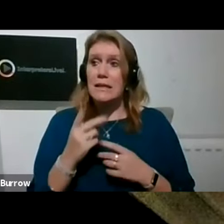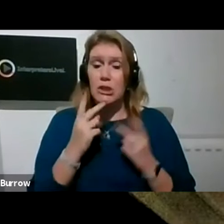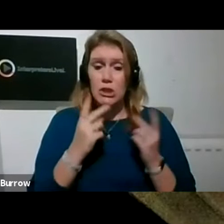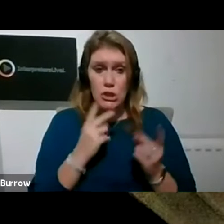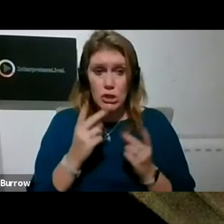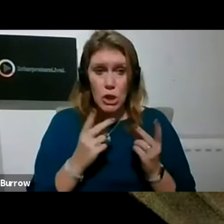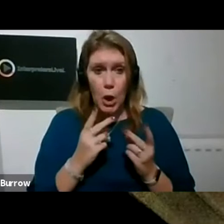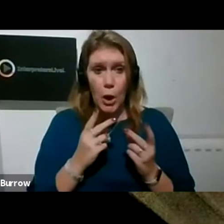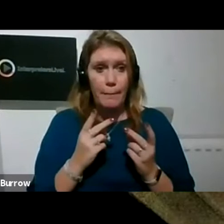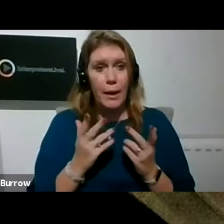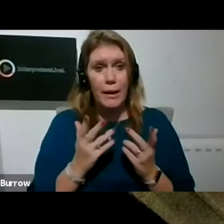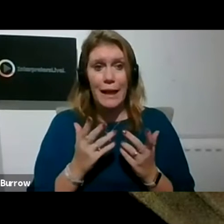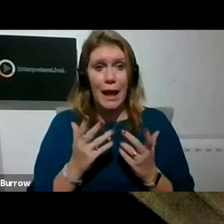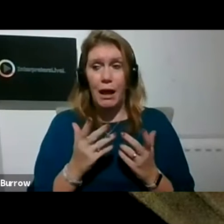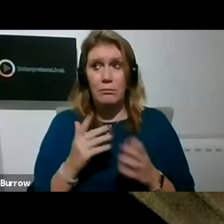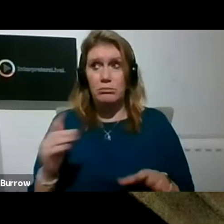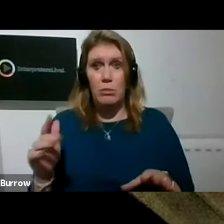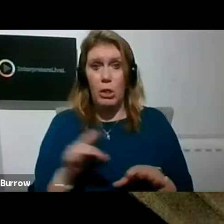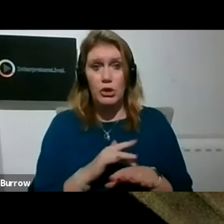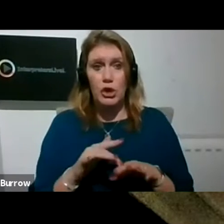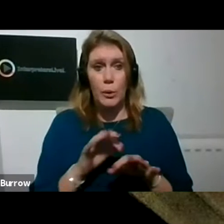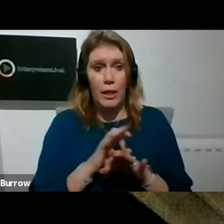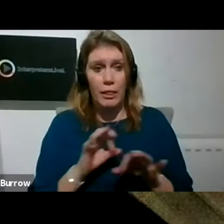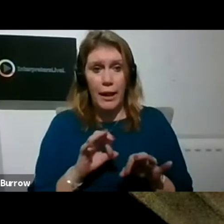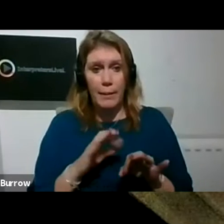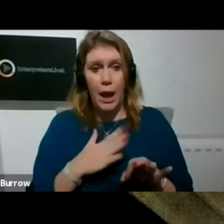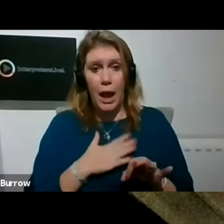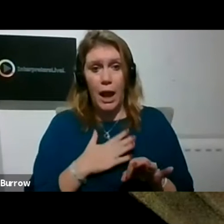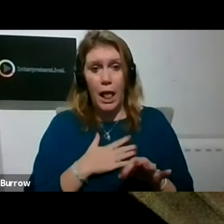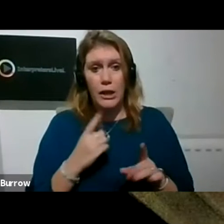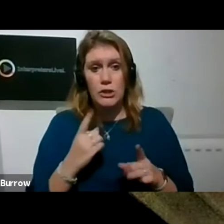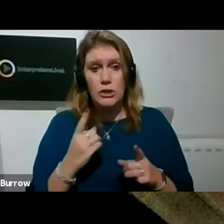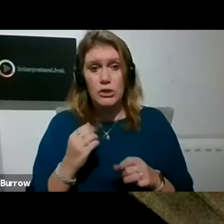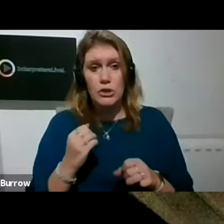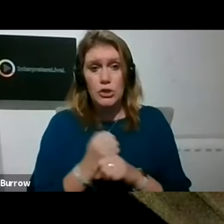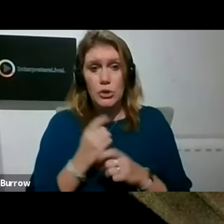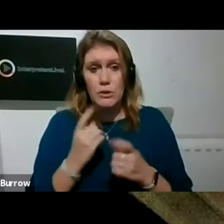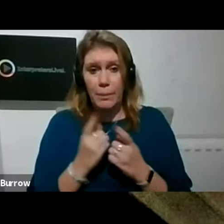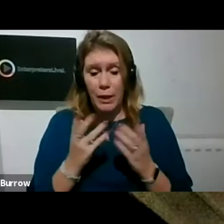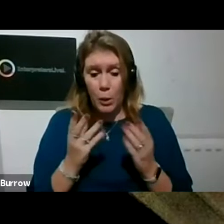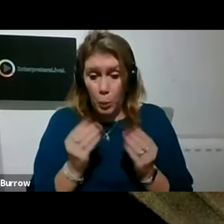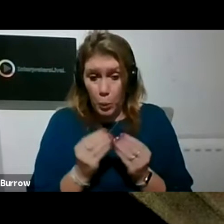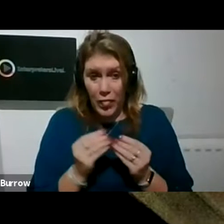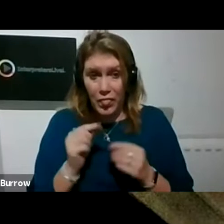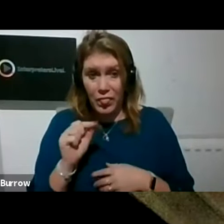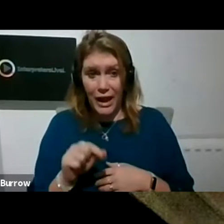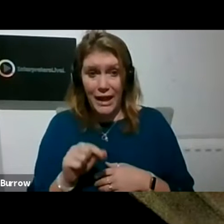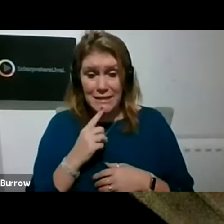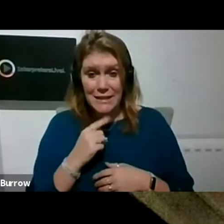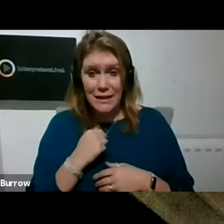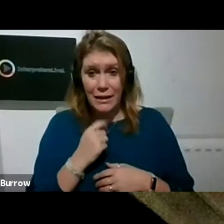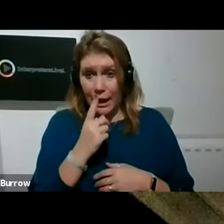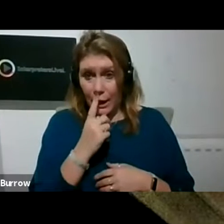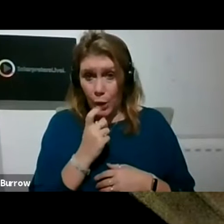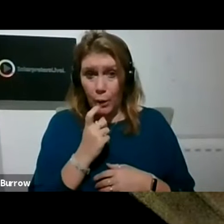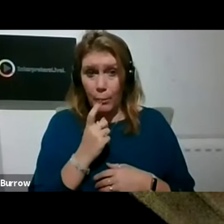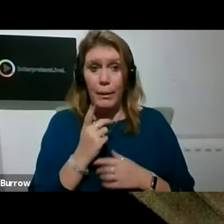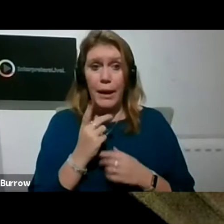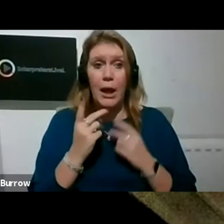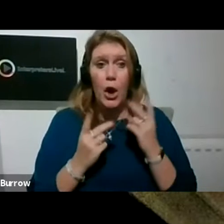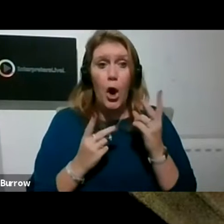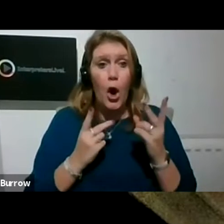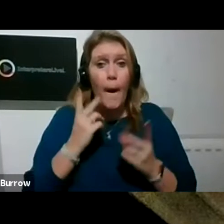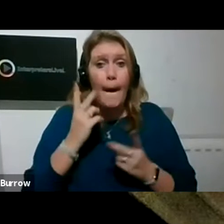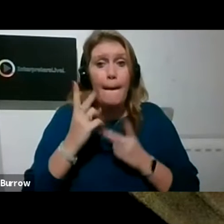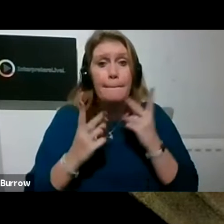do the show anymore, but I'd like to do something with it. And she said, that sounds like it could be an opera. And I just sort